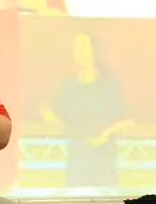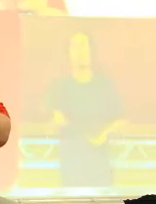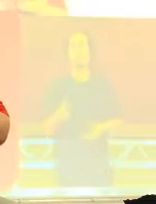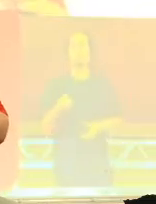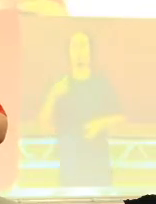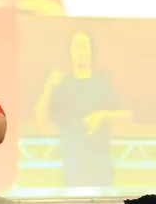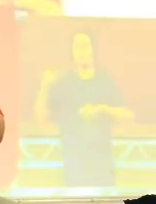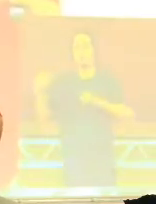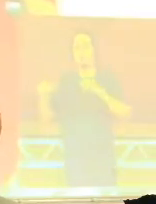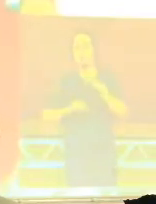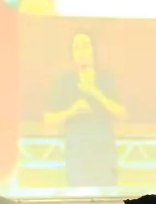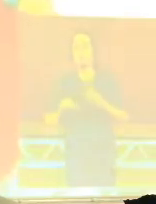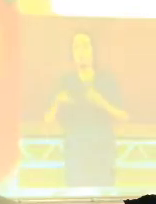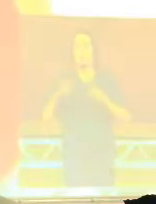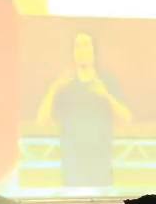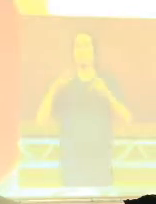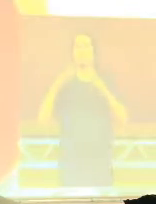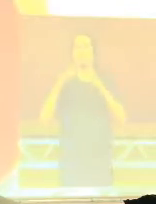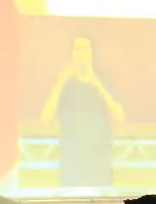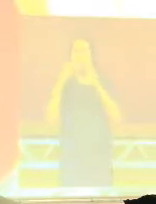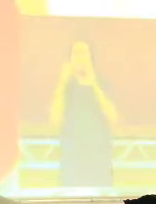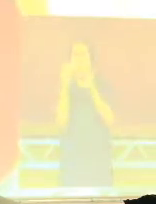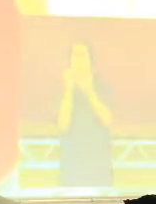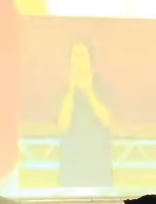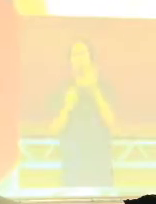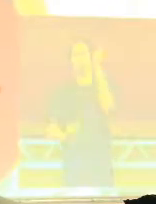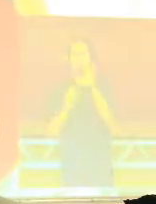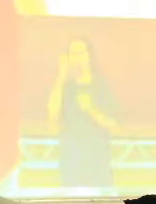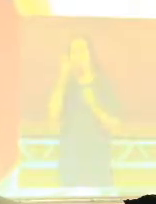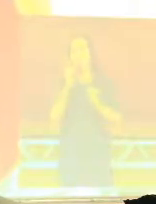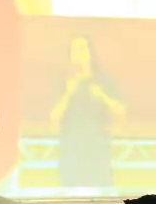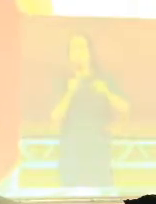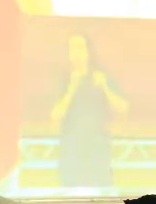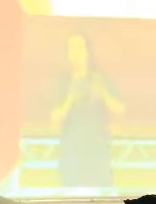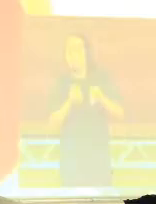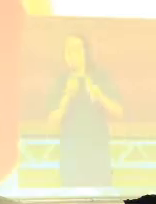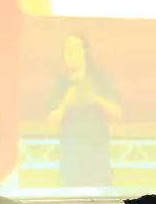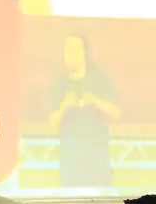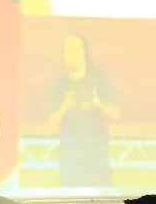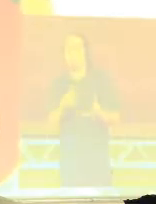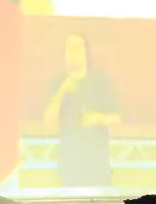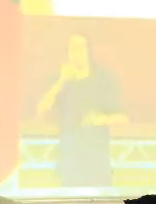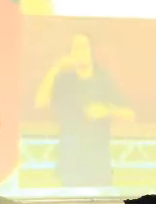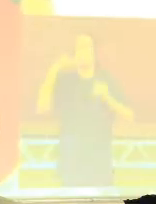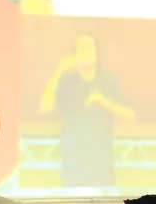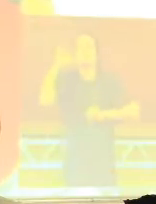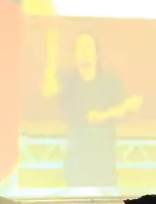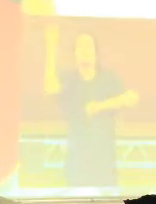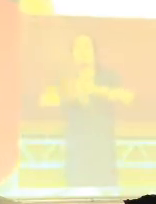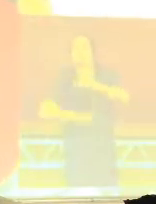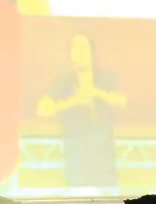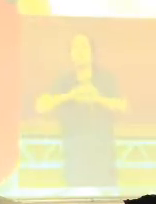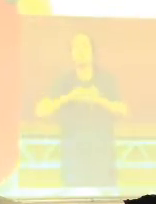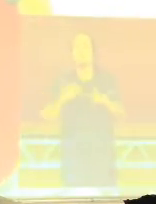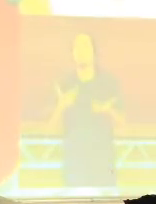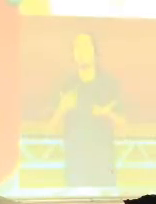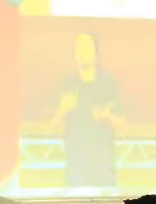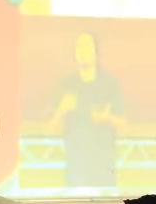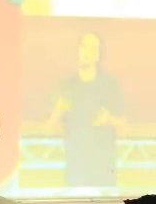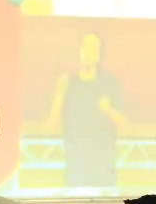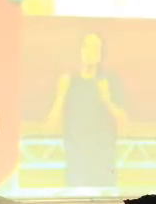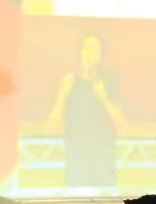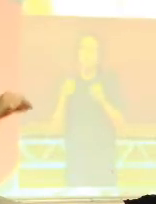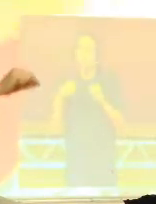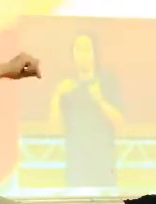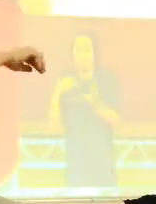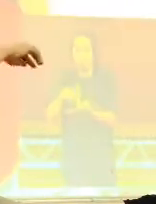decisions in the past. So even if it were true that all the jobs were for proprietary software,